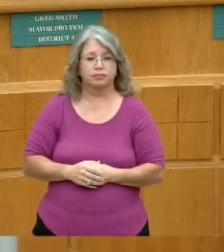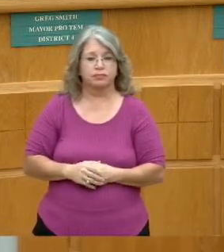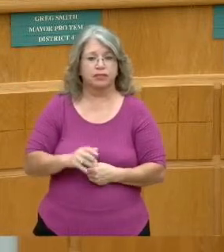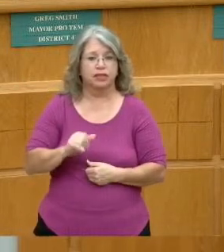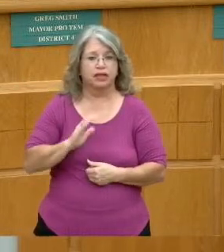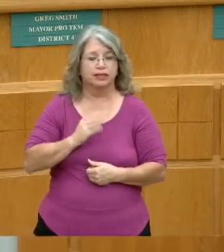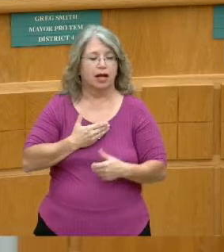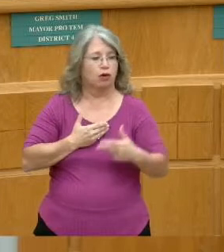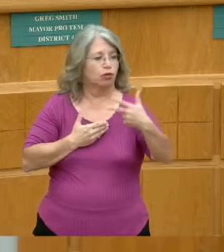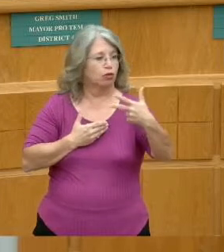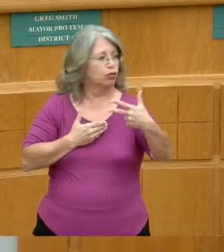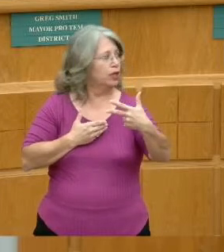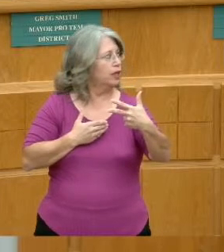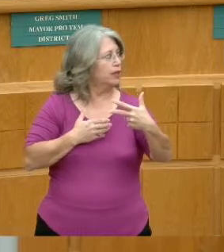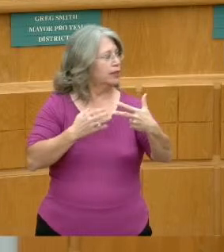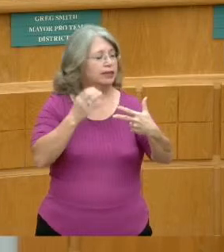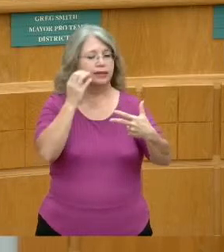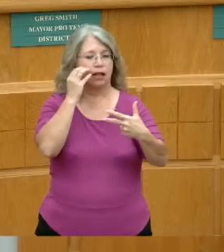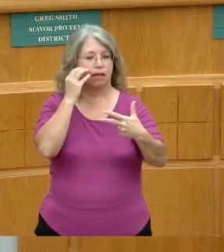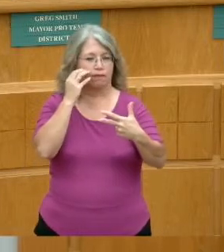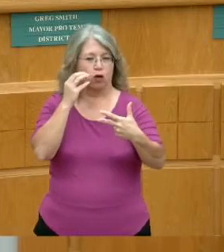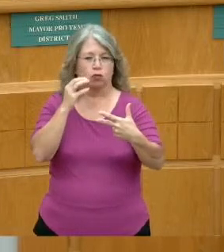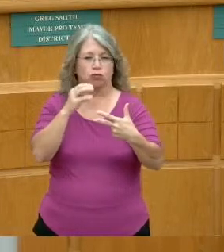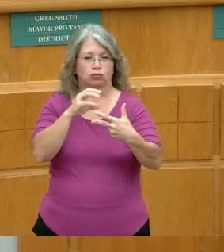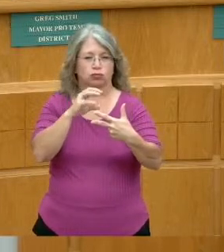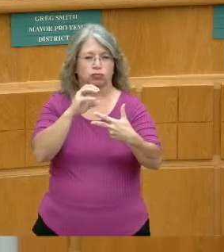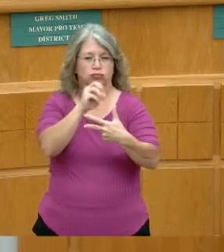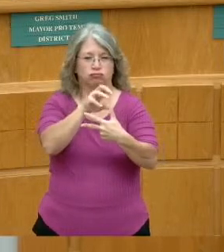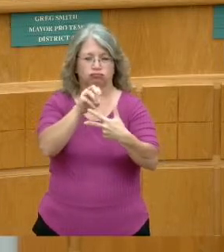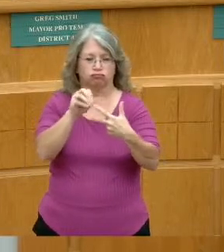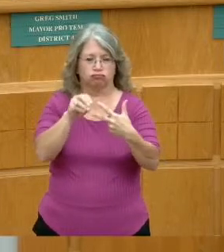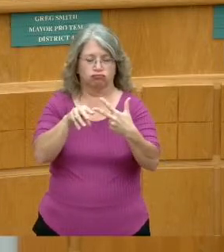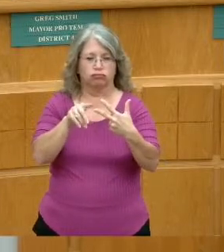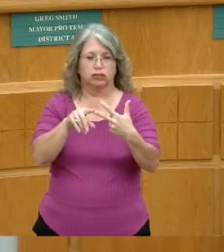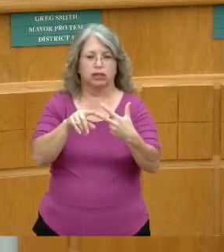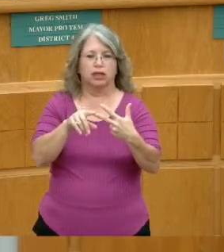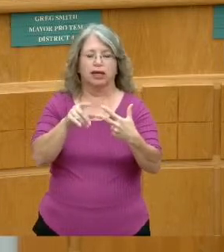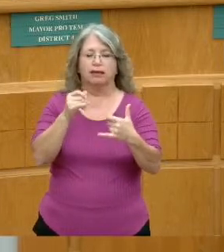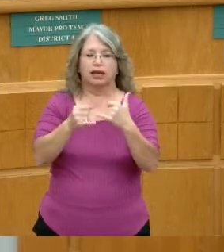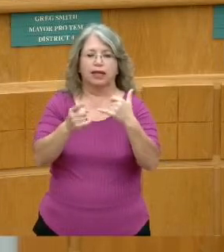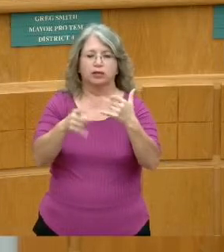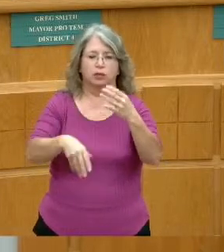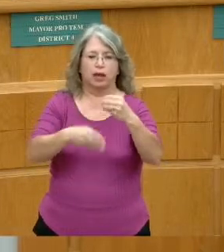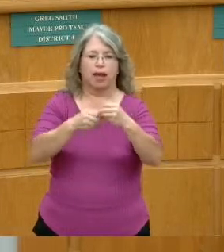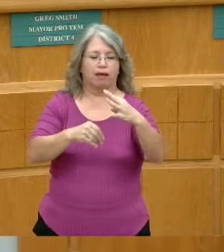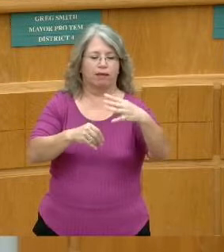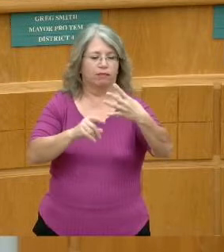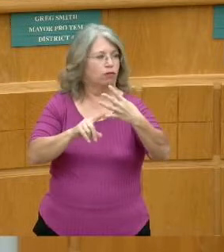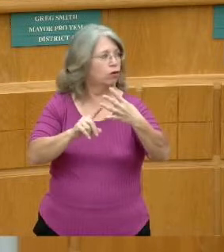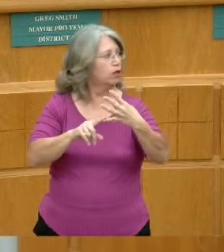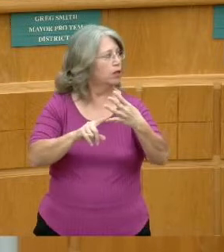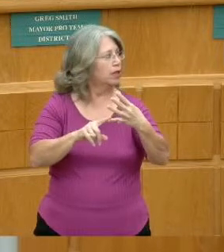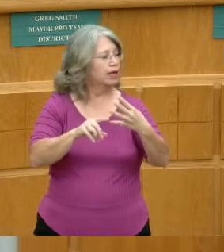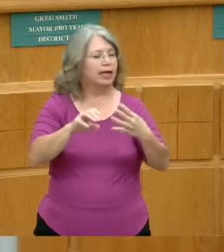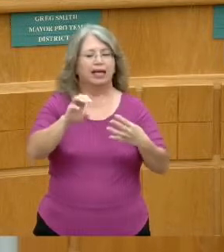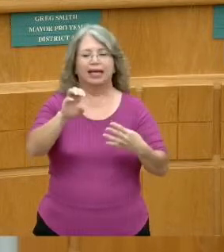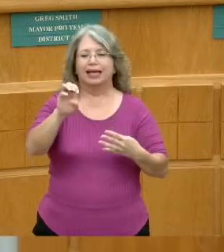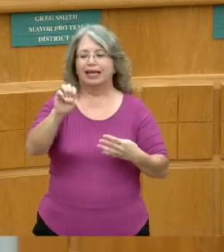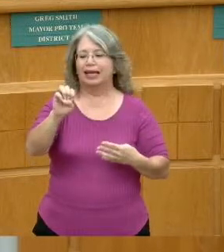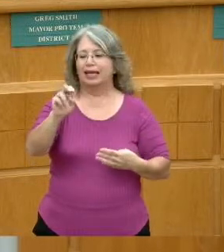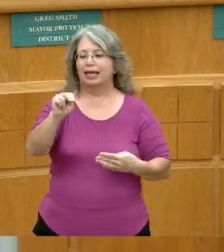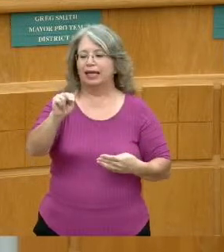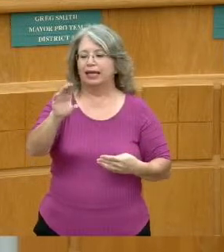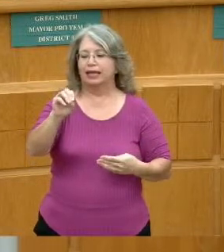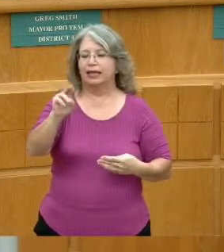come back to the 4th. So the last one we're adding here is encounters. And encounters is the metric that I've been showing for the longest period of